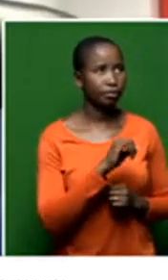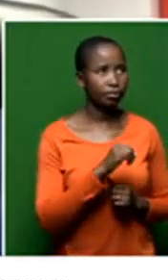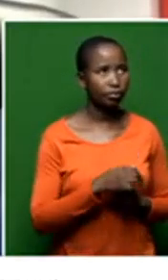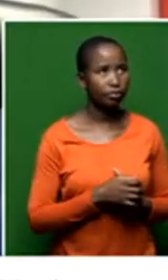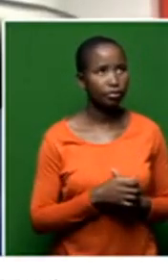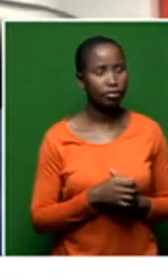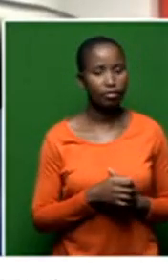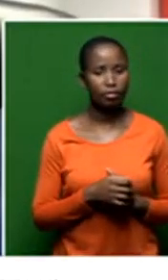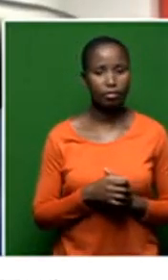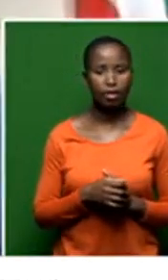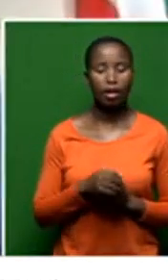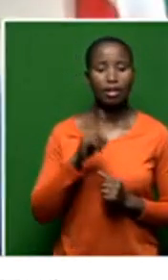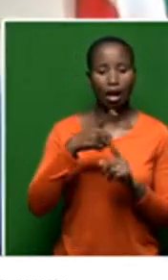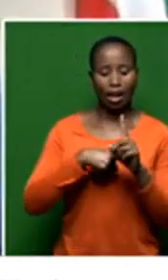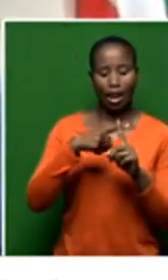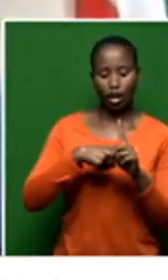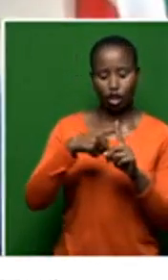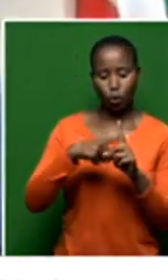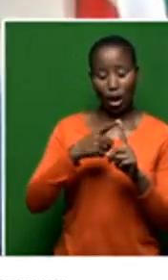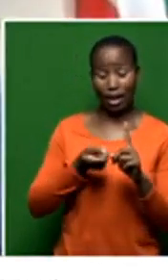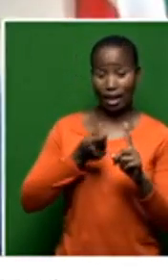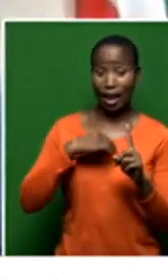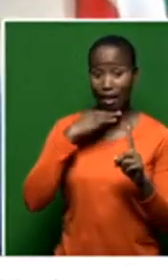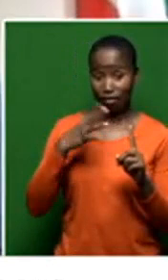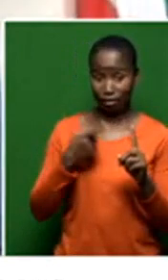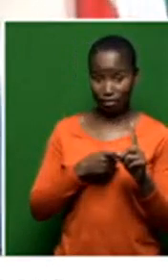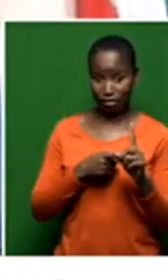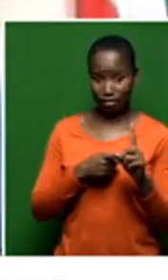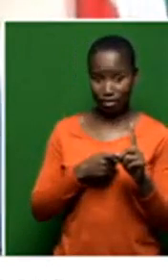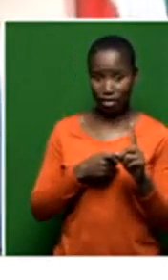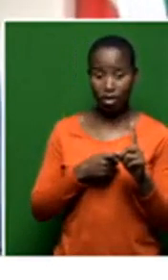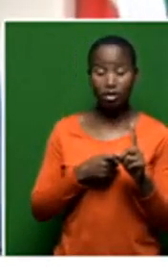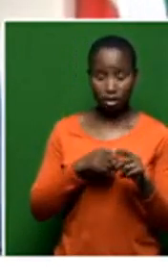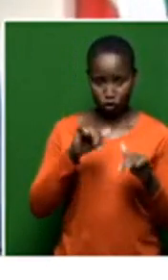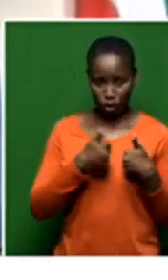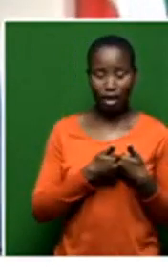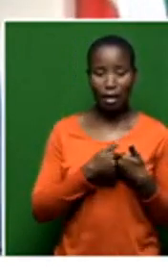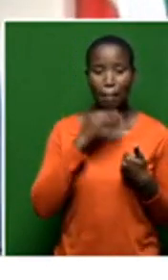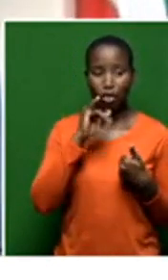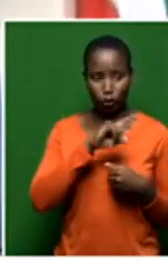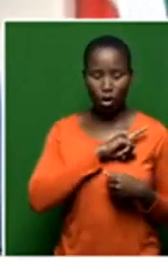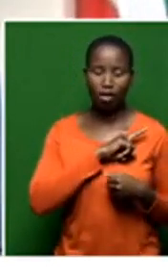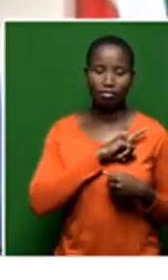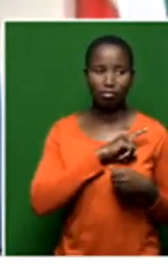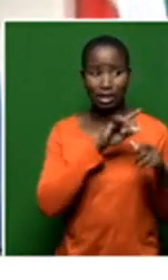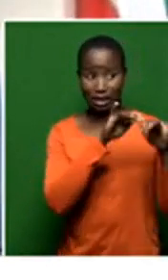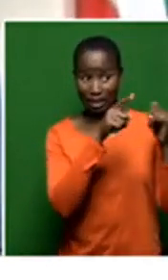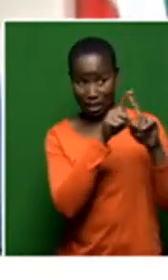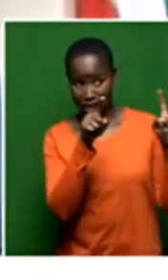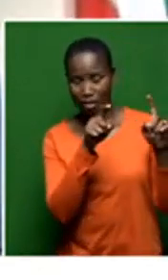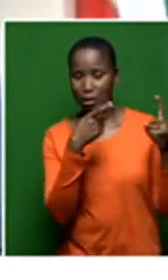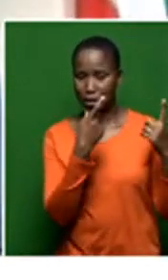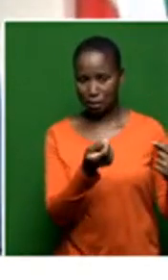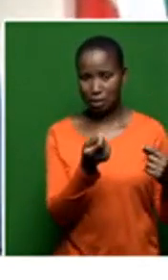with spectrum scarcity, operators are constrained. It's a fact. And that is why, even as the regulator, we've been